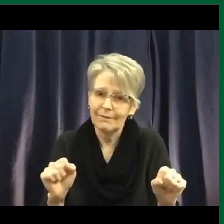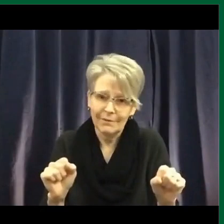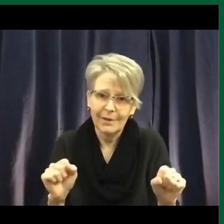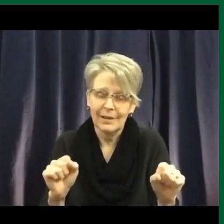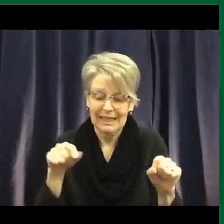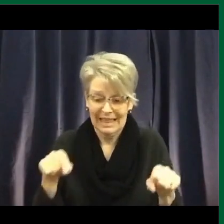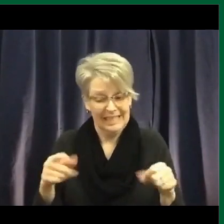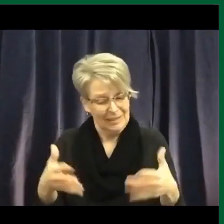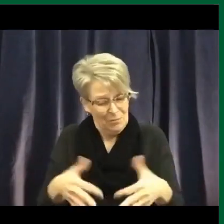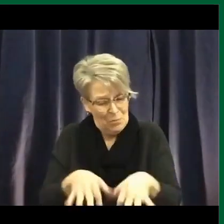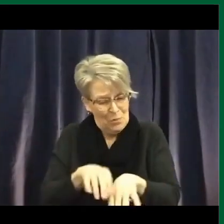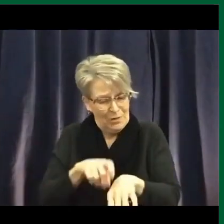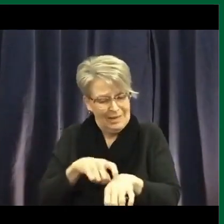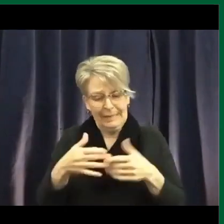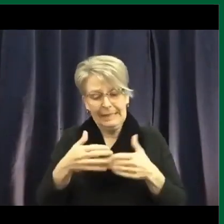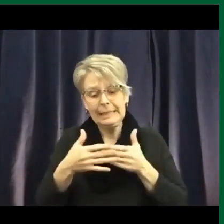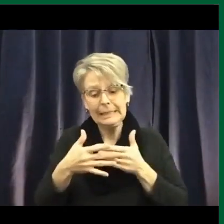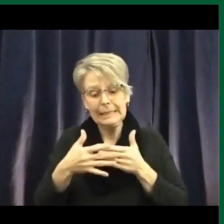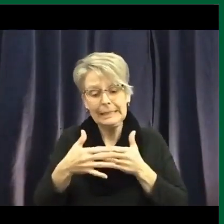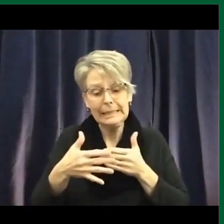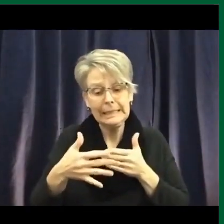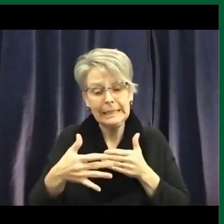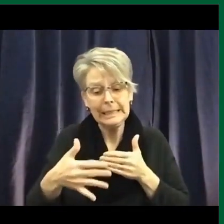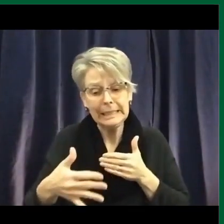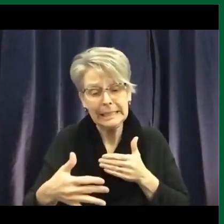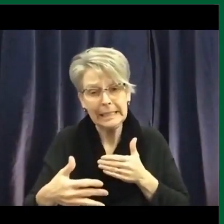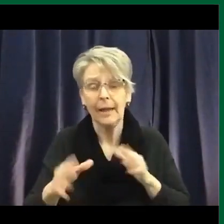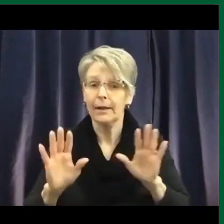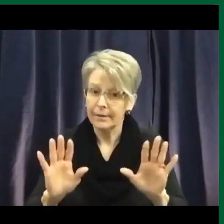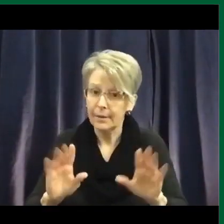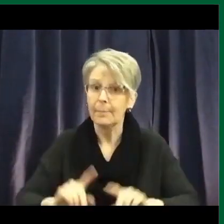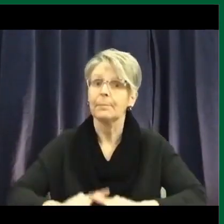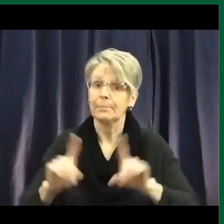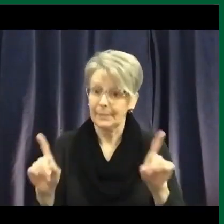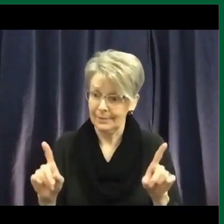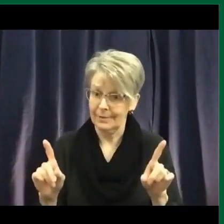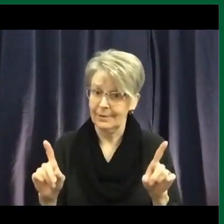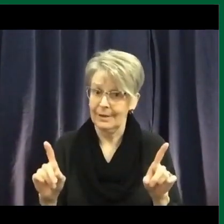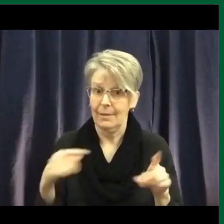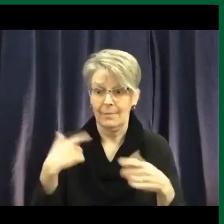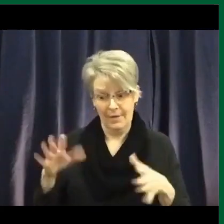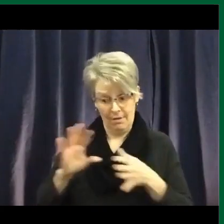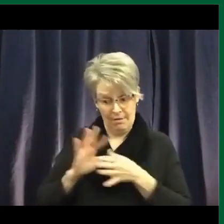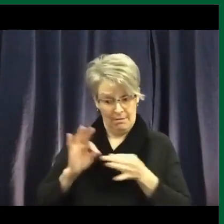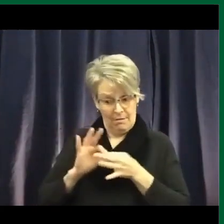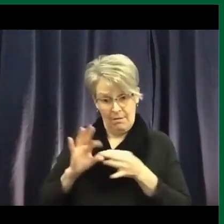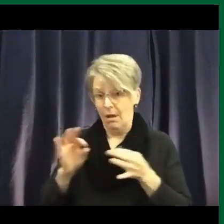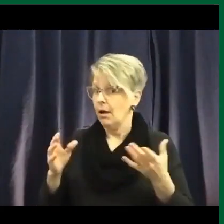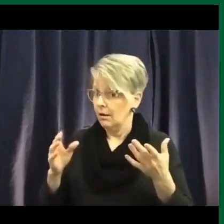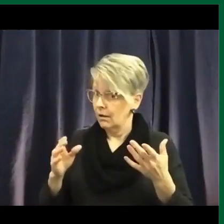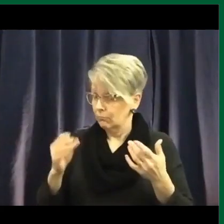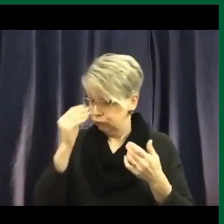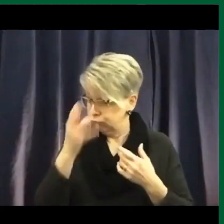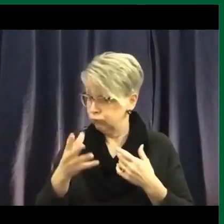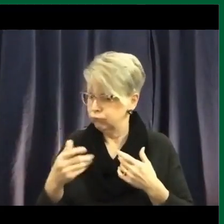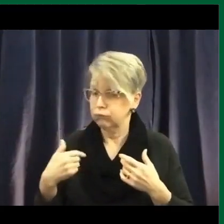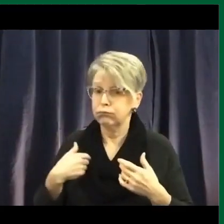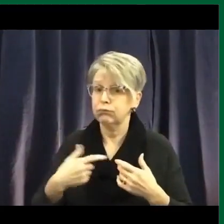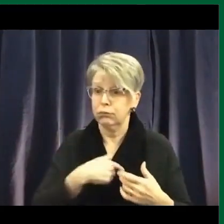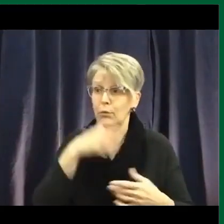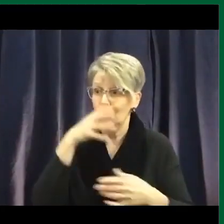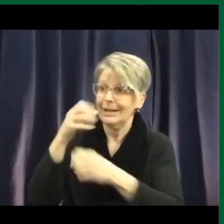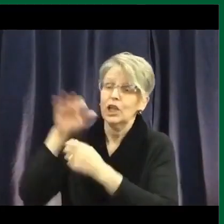of time in the next few weeks. That being said, as I said earlier, we are receiving more